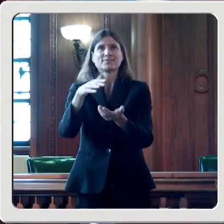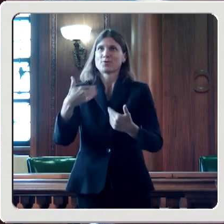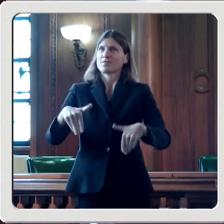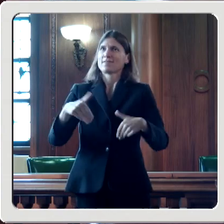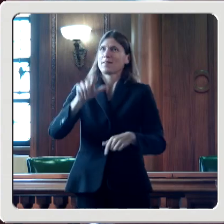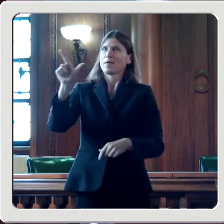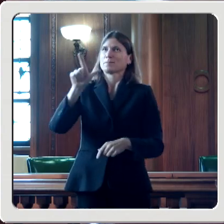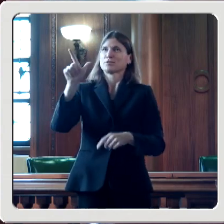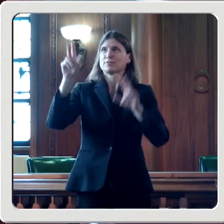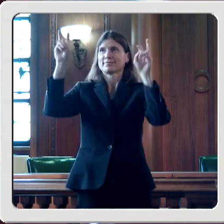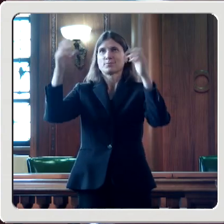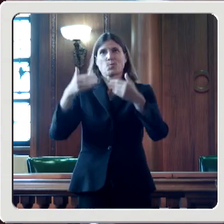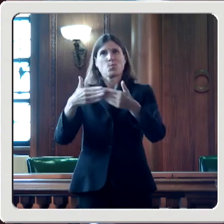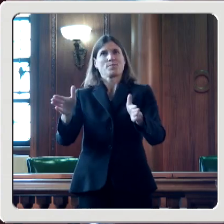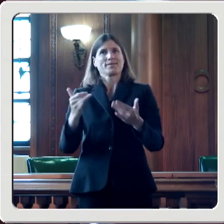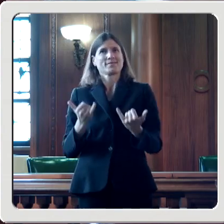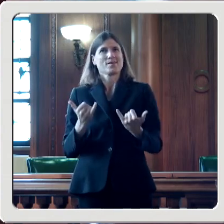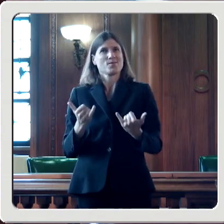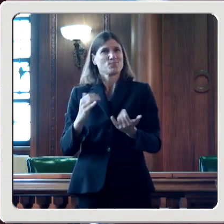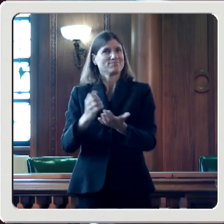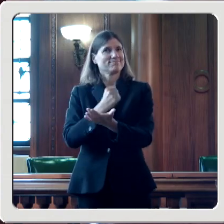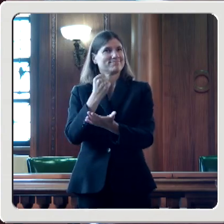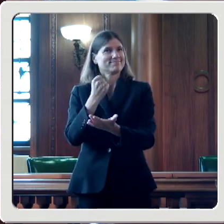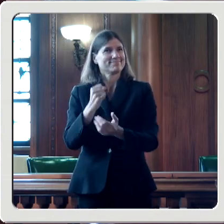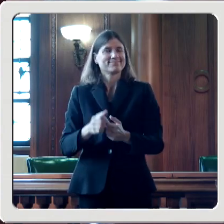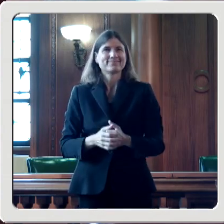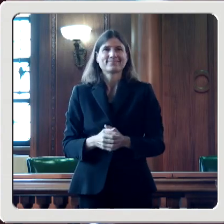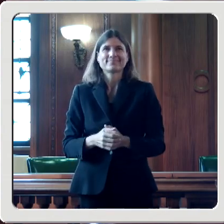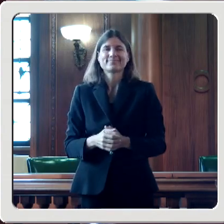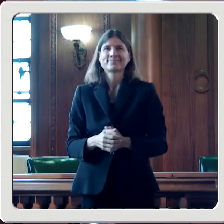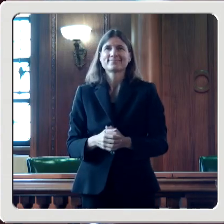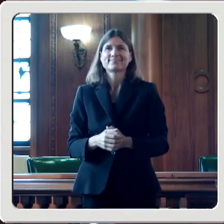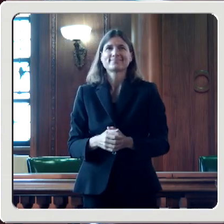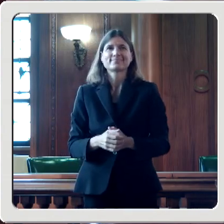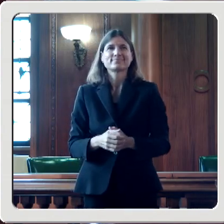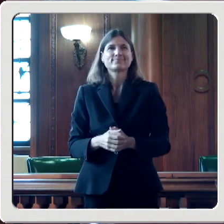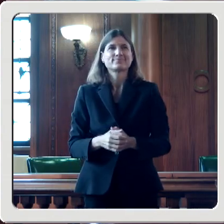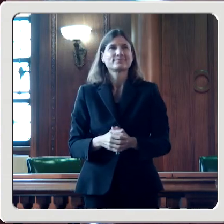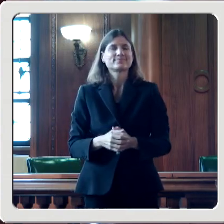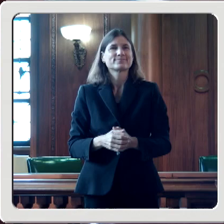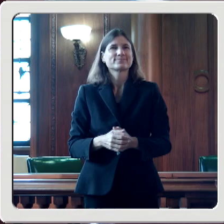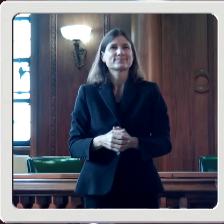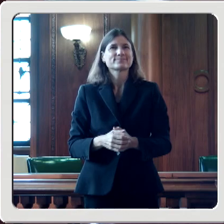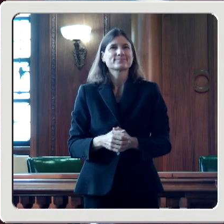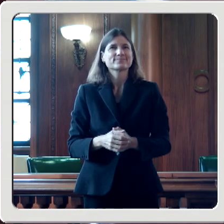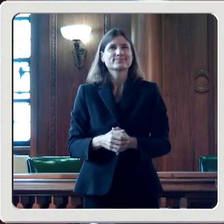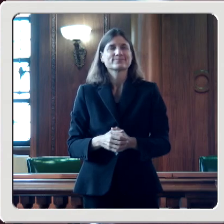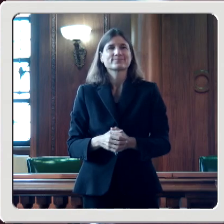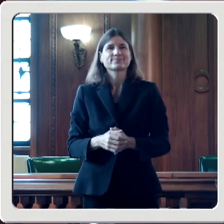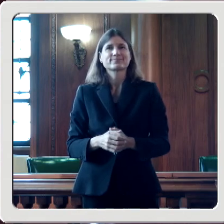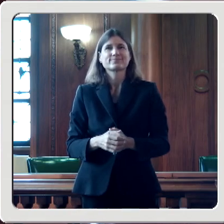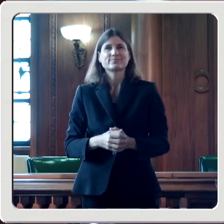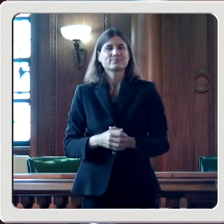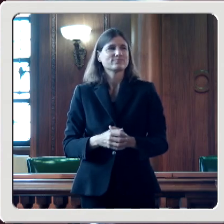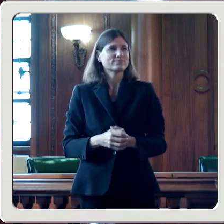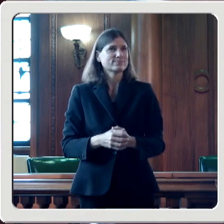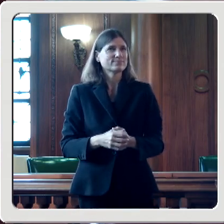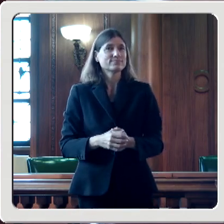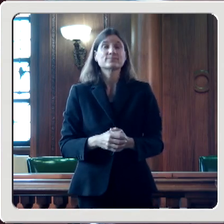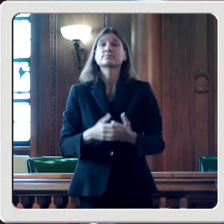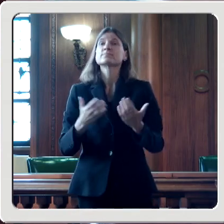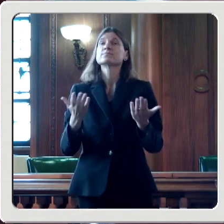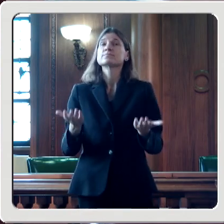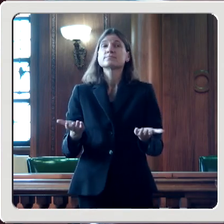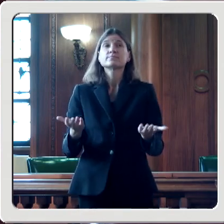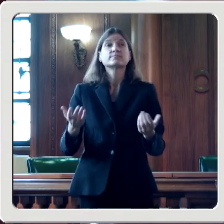and years and years. They talked about safe passage when the north end was split up many years ago to stop people from crossing the dangerous railroad tracks.